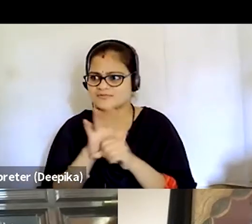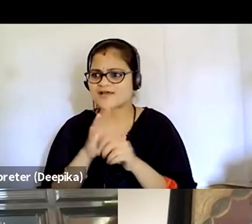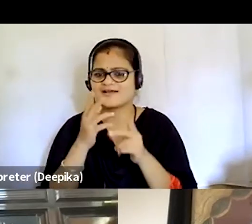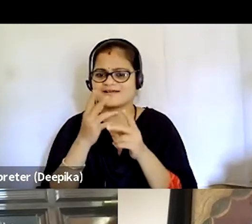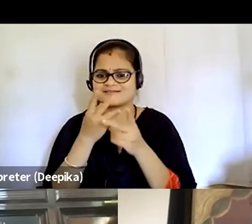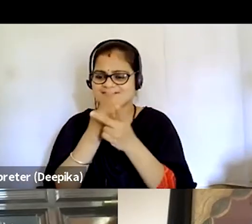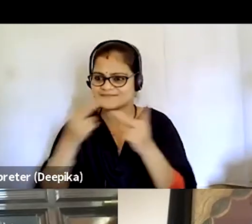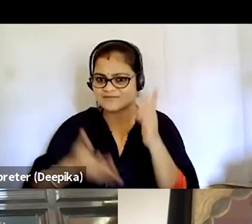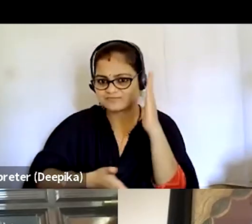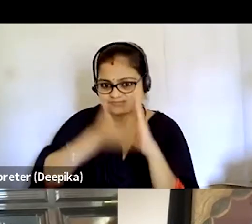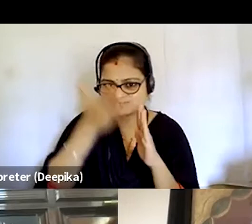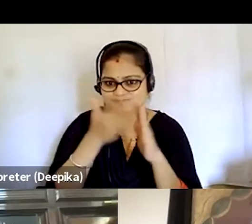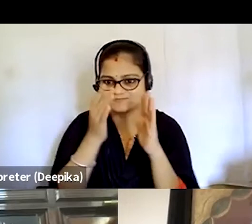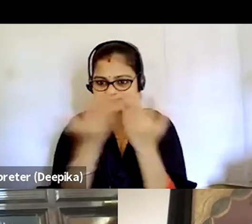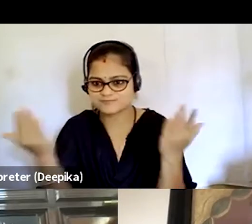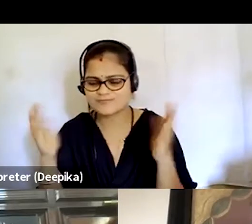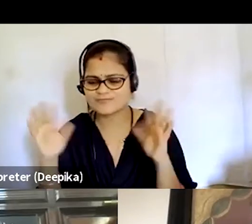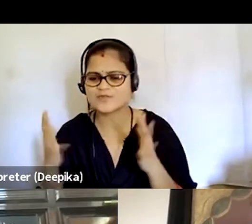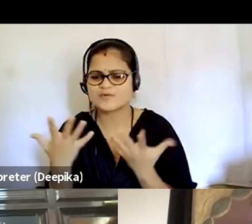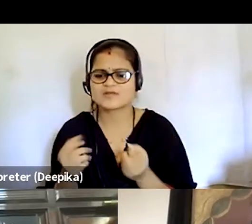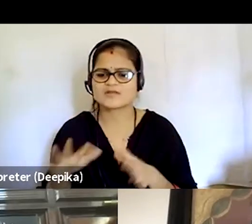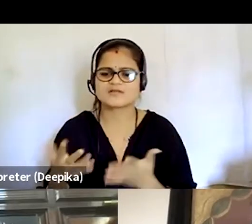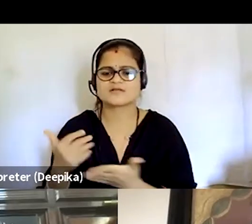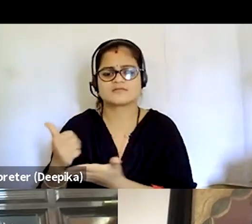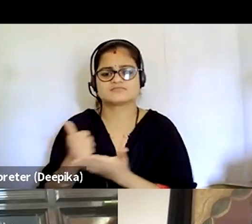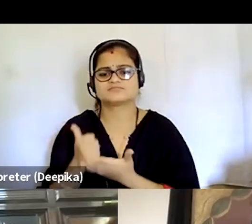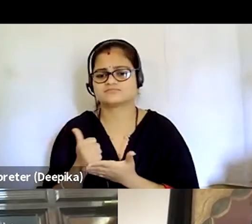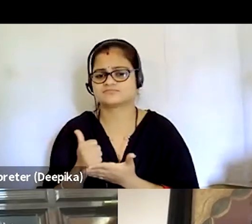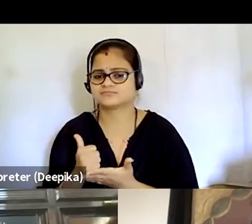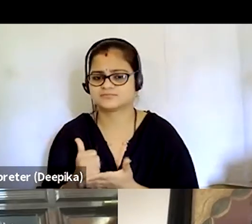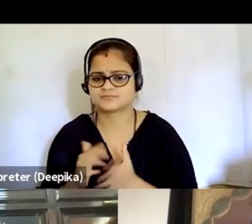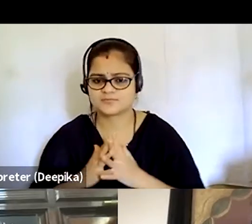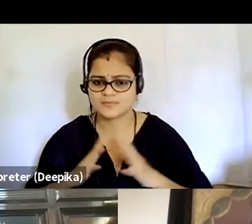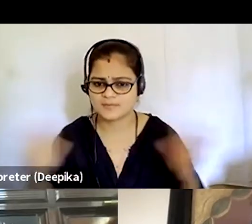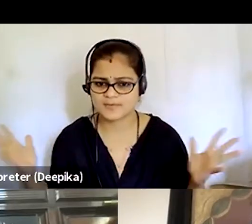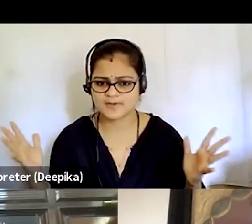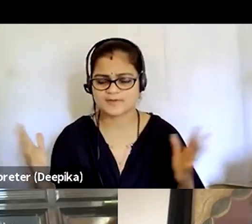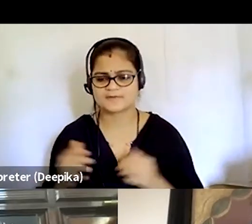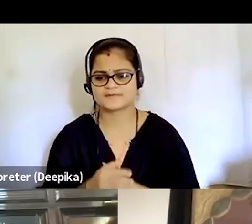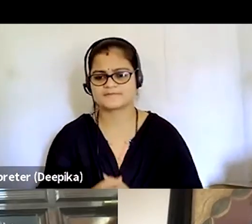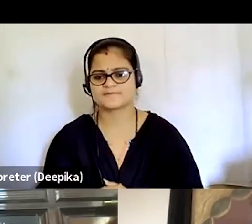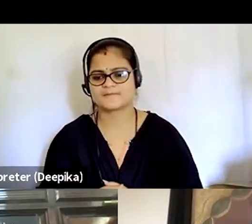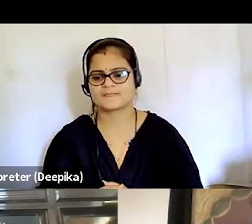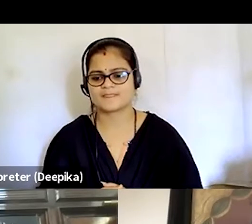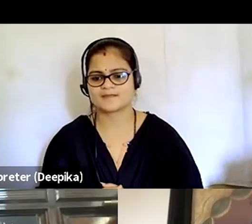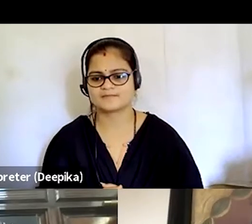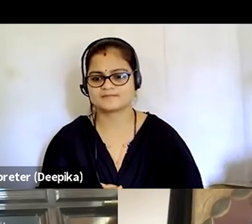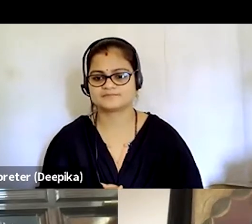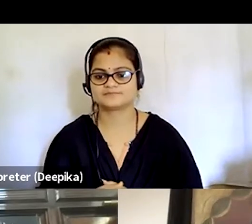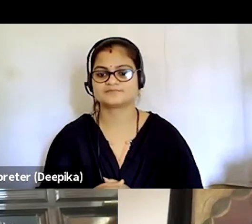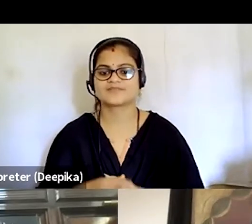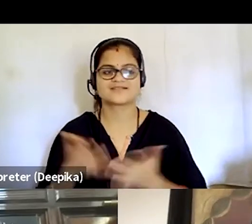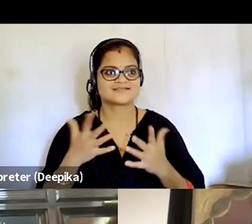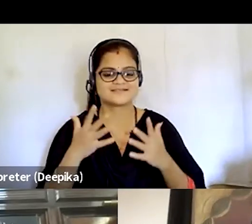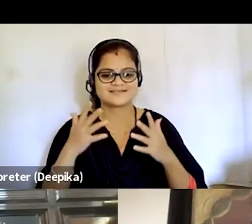me if I can get competitive quotes. It's very helpful. Yeah, he helped me a lot. He helped me with the sound design. It was